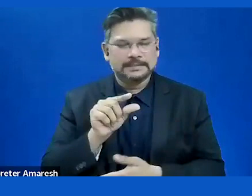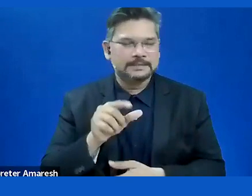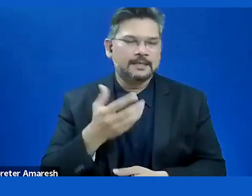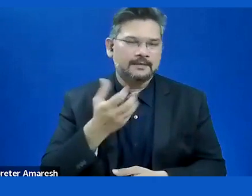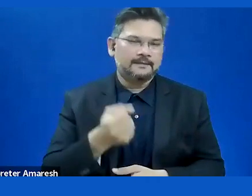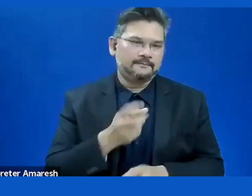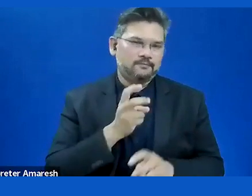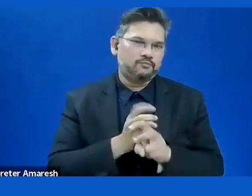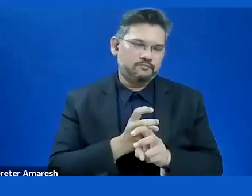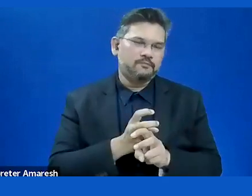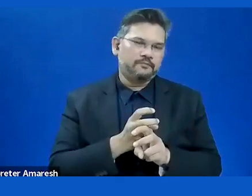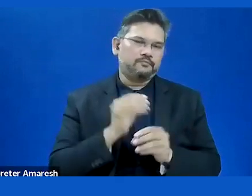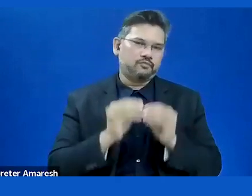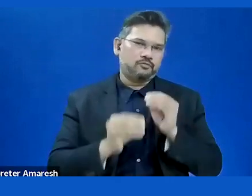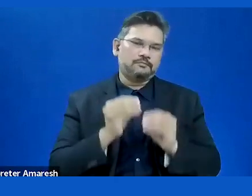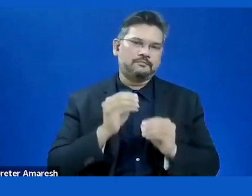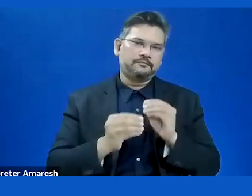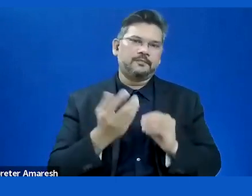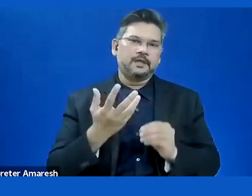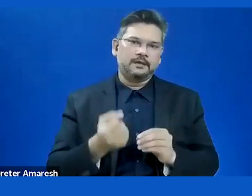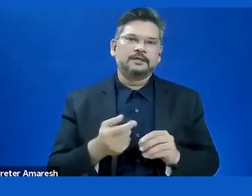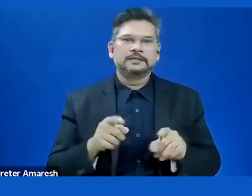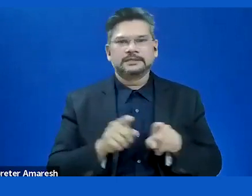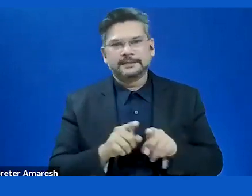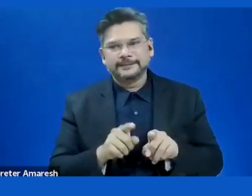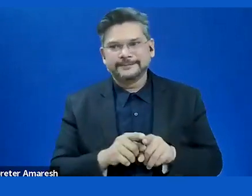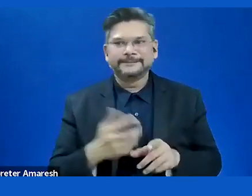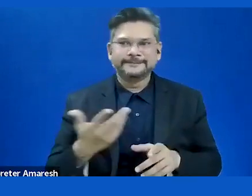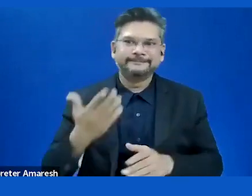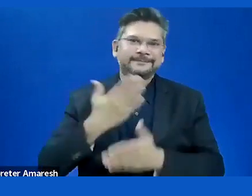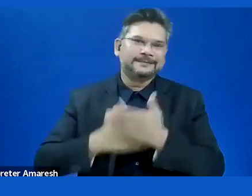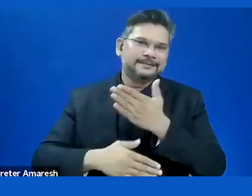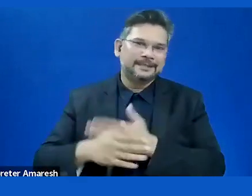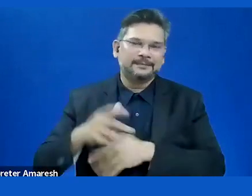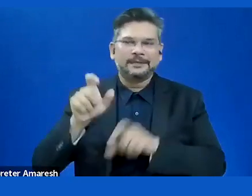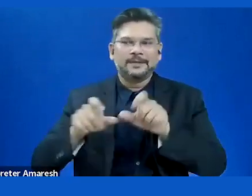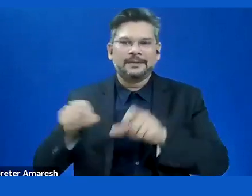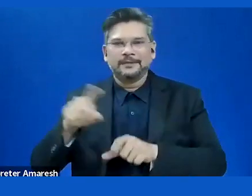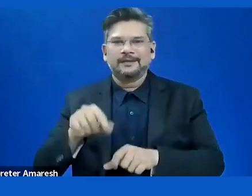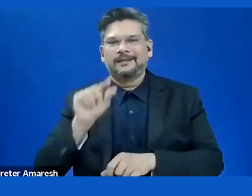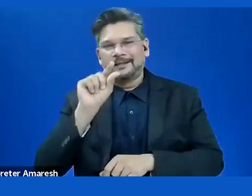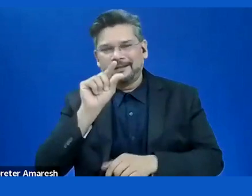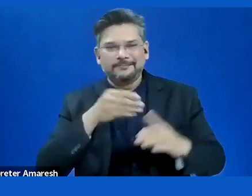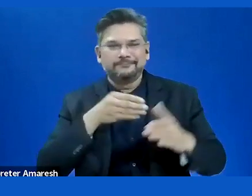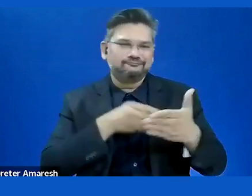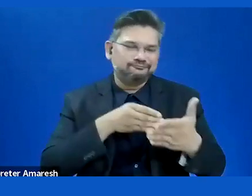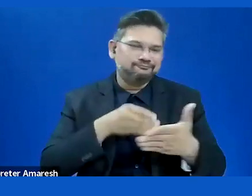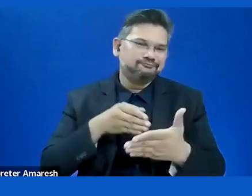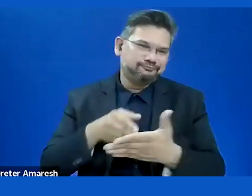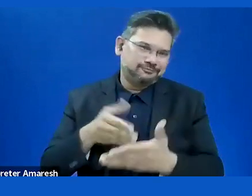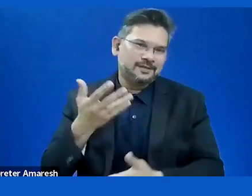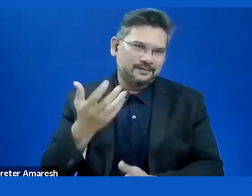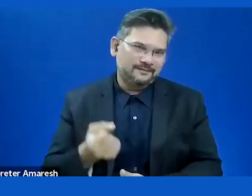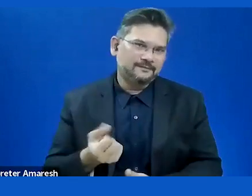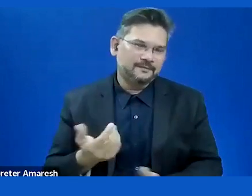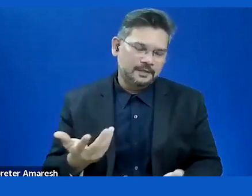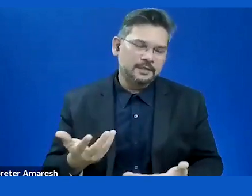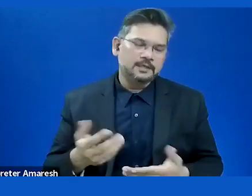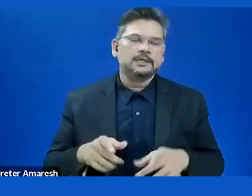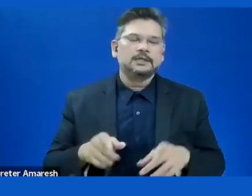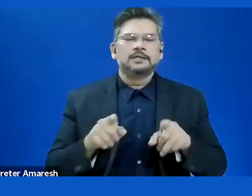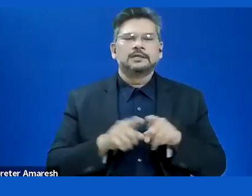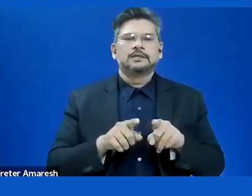in experiences for people with disabilities that aren't good, which is the main point, right? In the end,